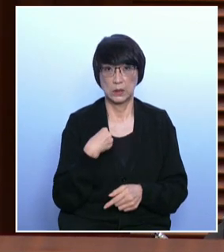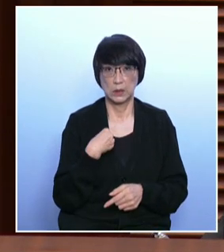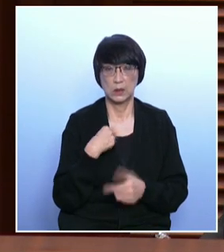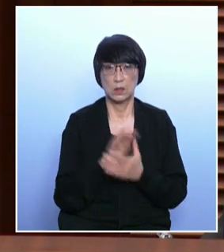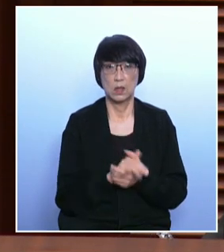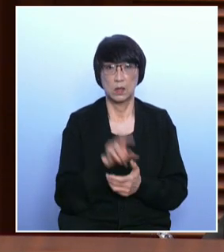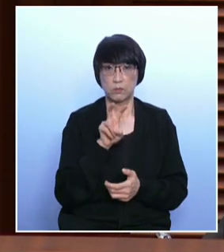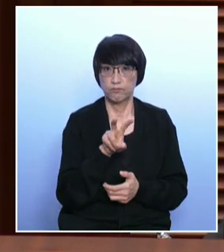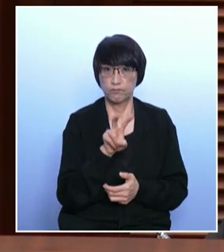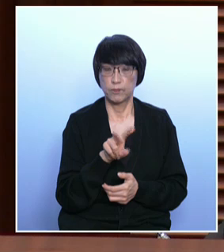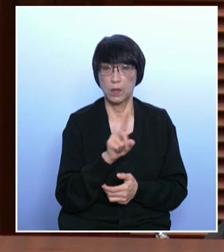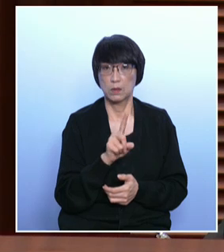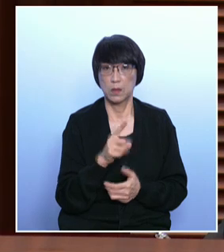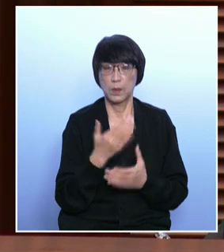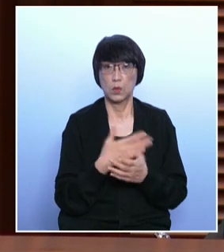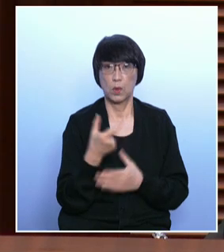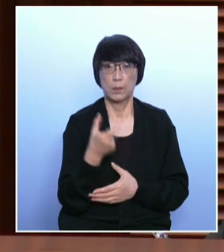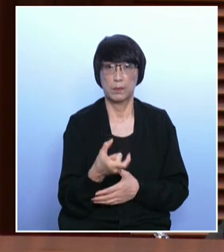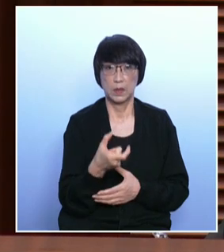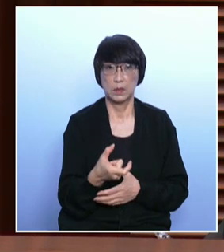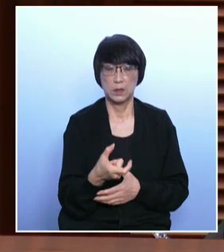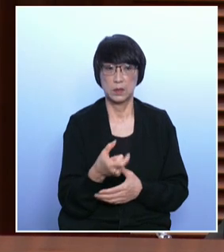subsidies in relation to CM clinics aren't covered.